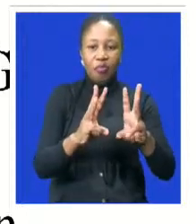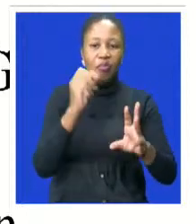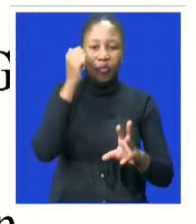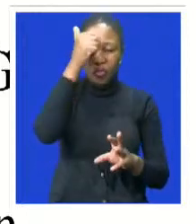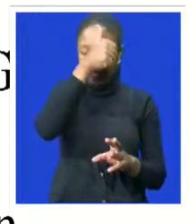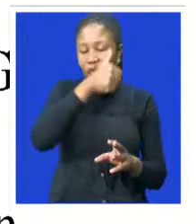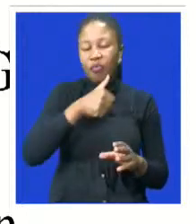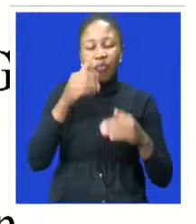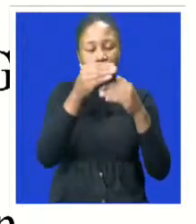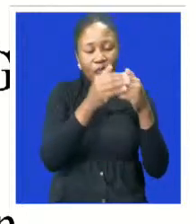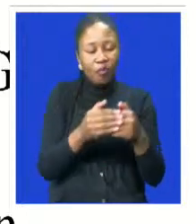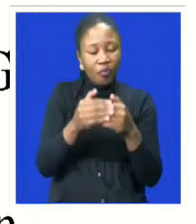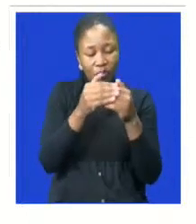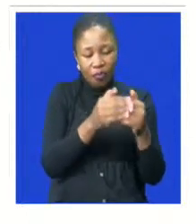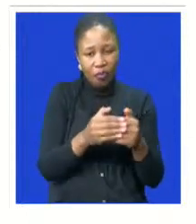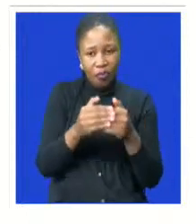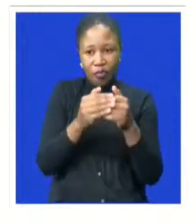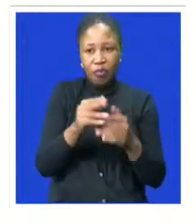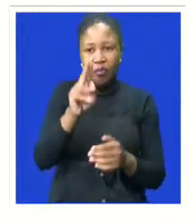man-made. Okay?